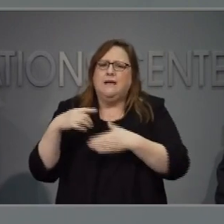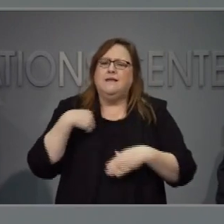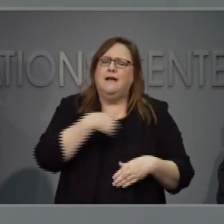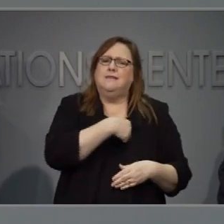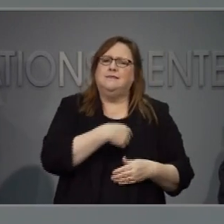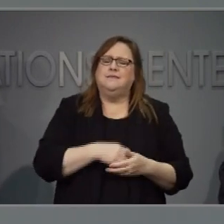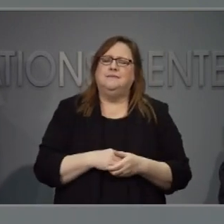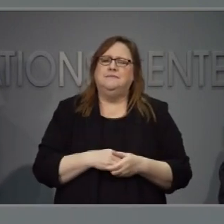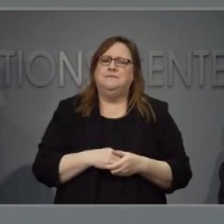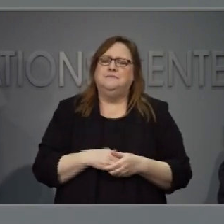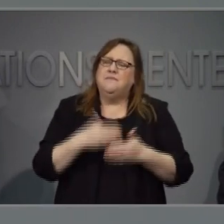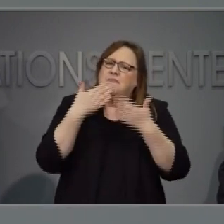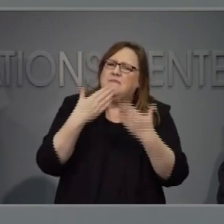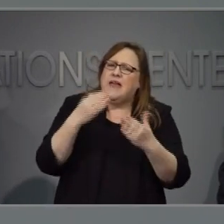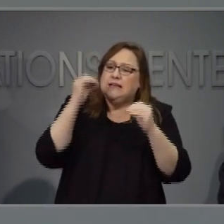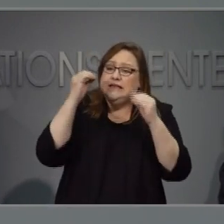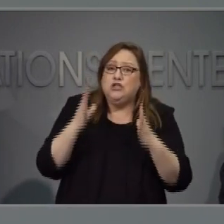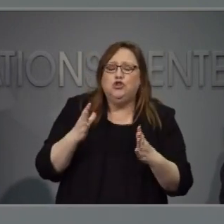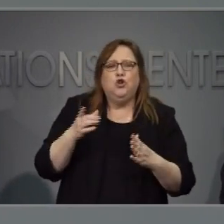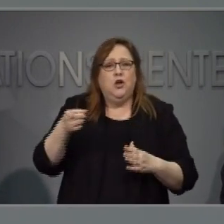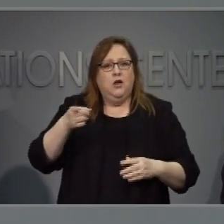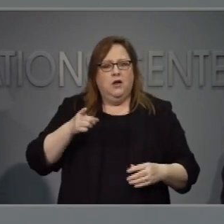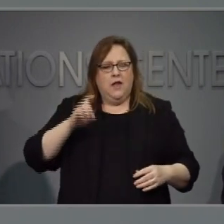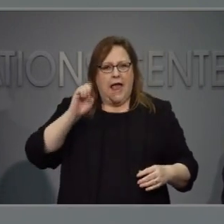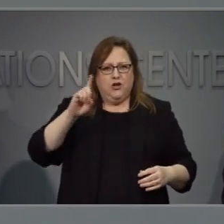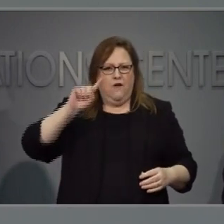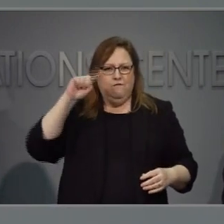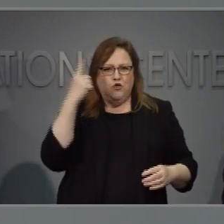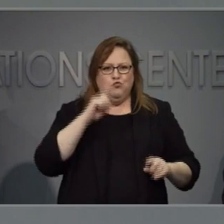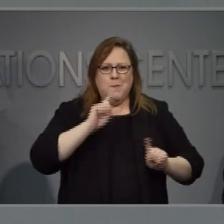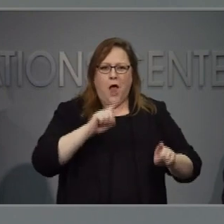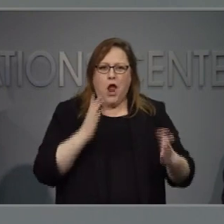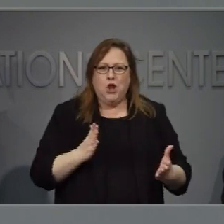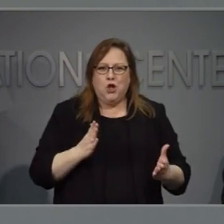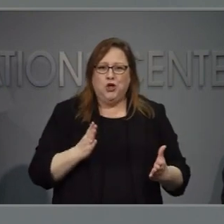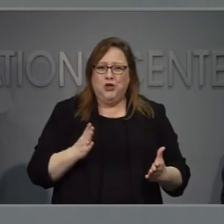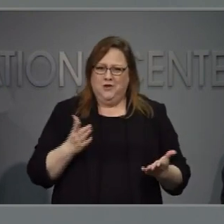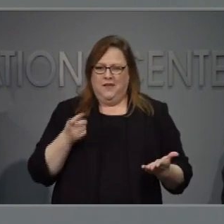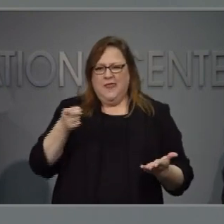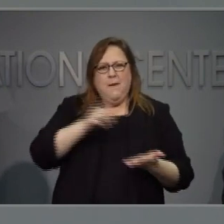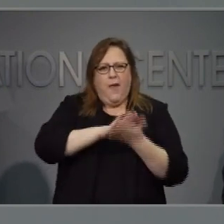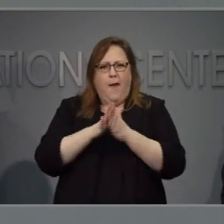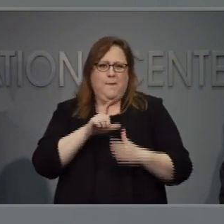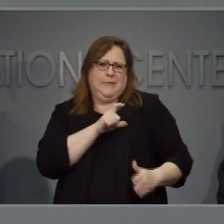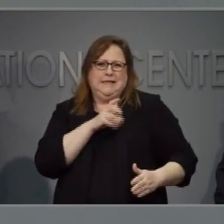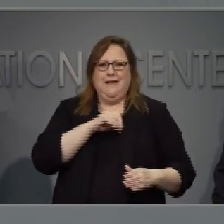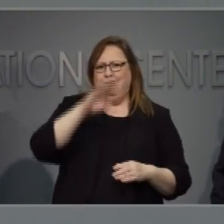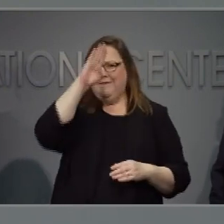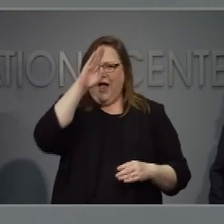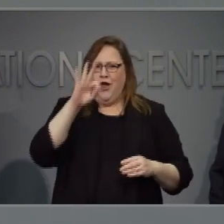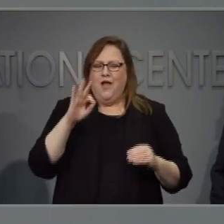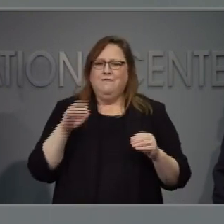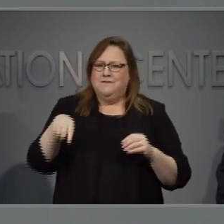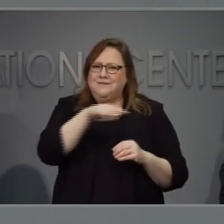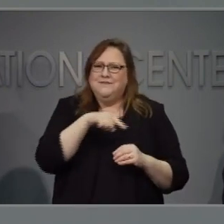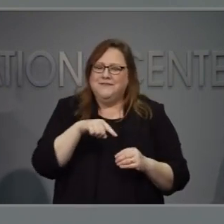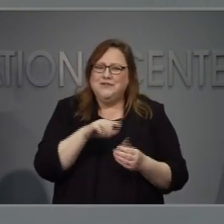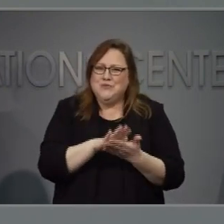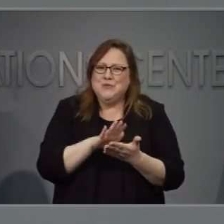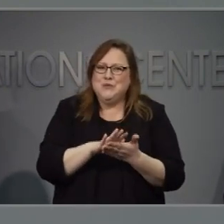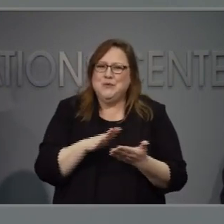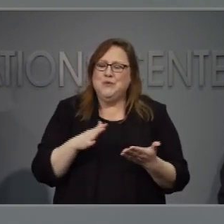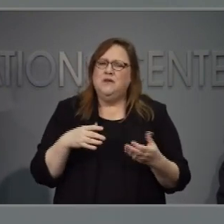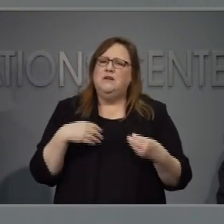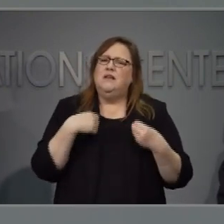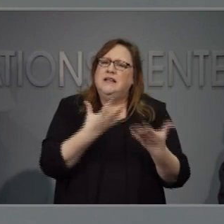for serving as education's first responders by maintaining critical connections and nurturing students' social